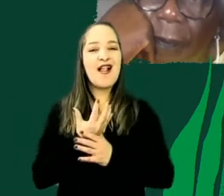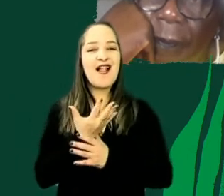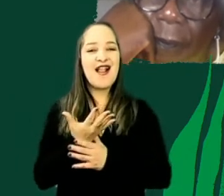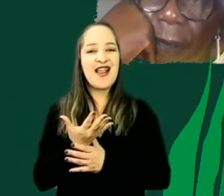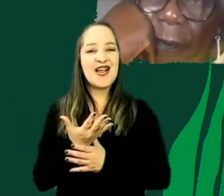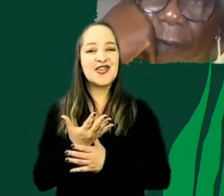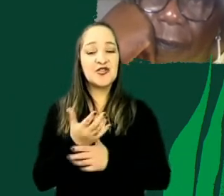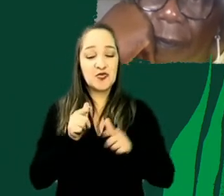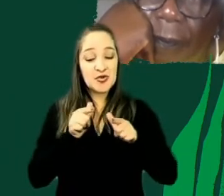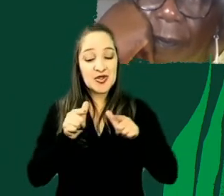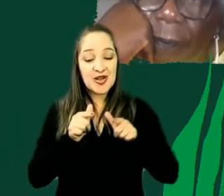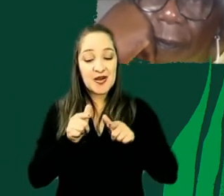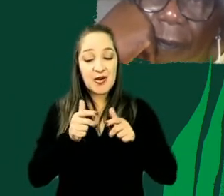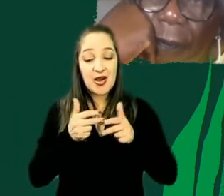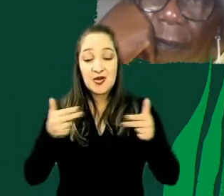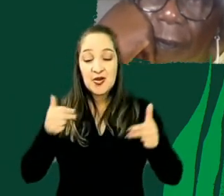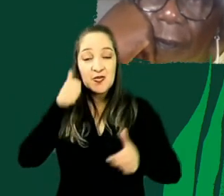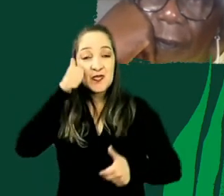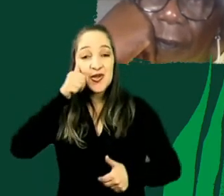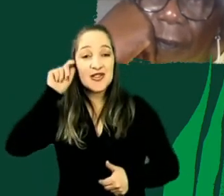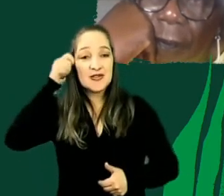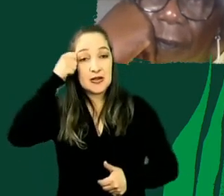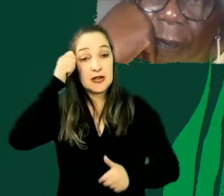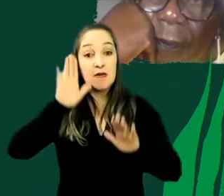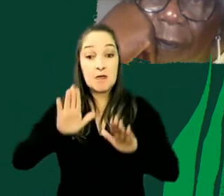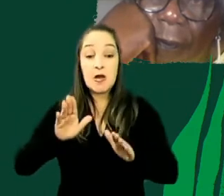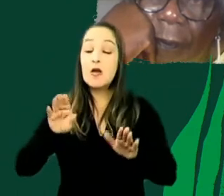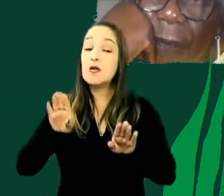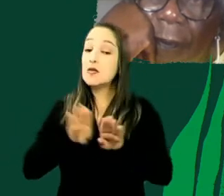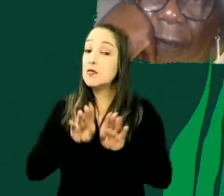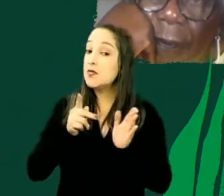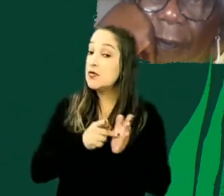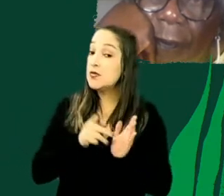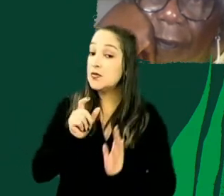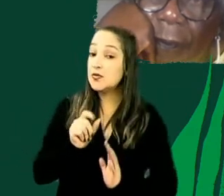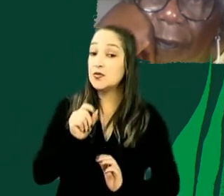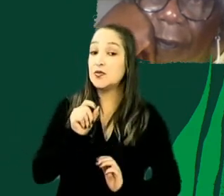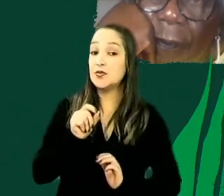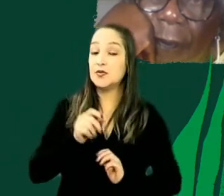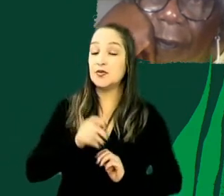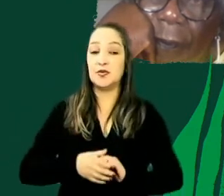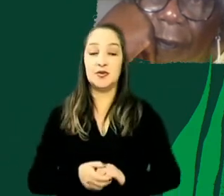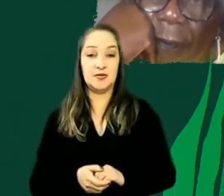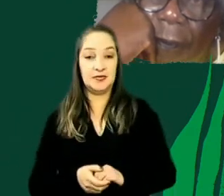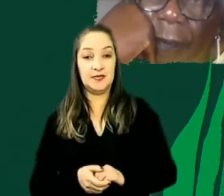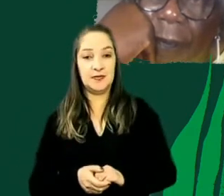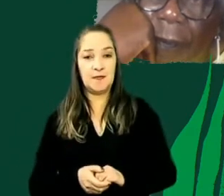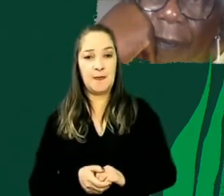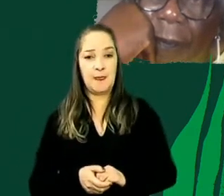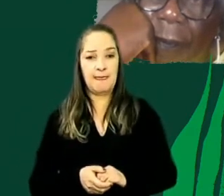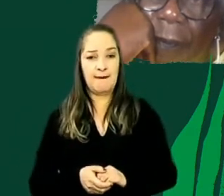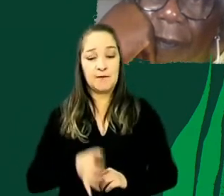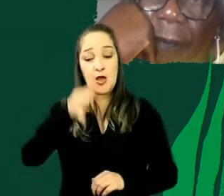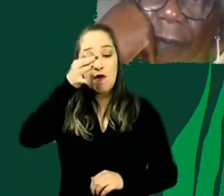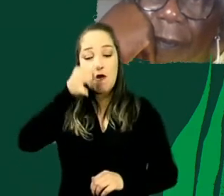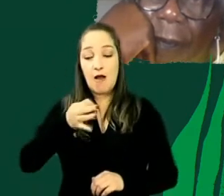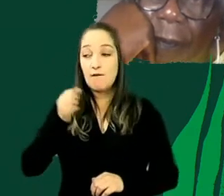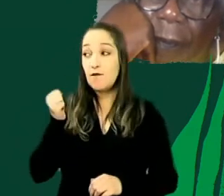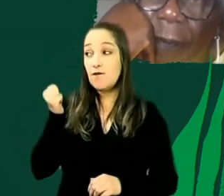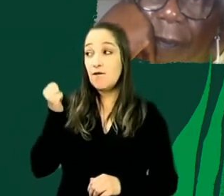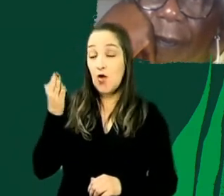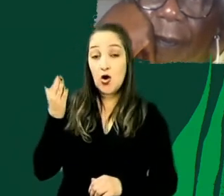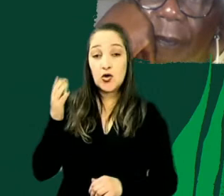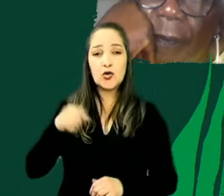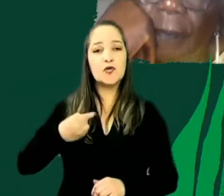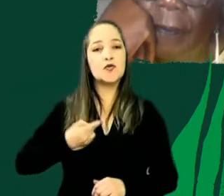that without, you know, the outside affirmation, we affirm ourselves from within. You